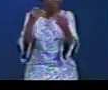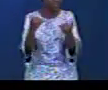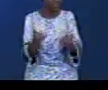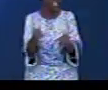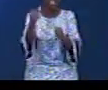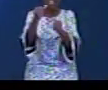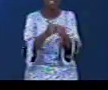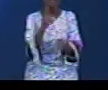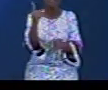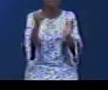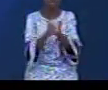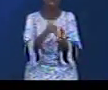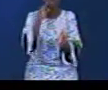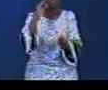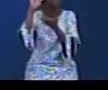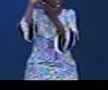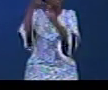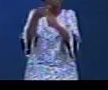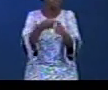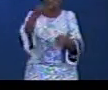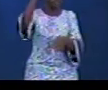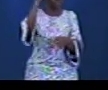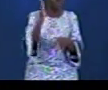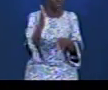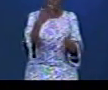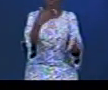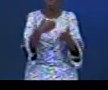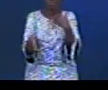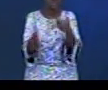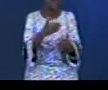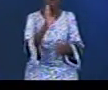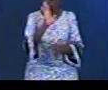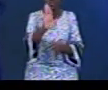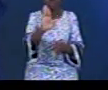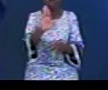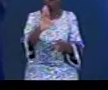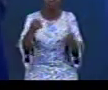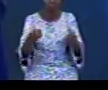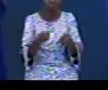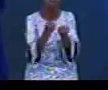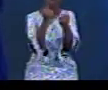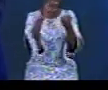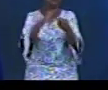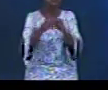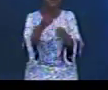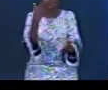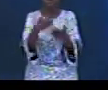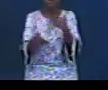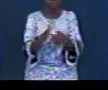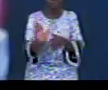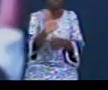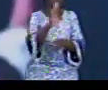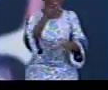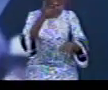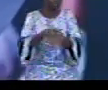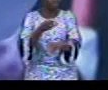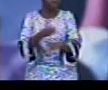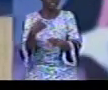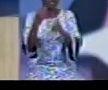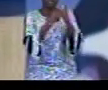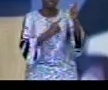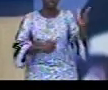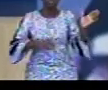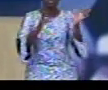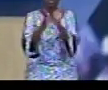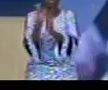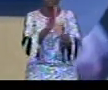everyone expecting from God, whatever your challenge, whatever your difficulties, the Lord Jesus